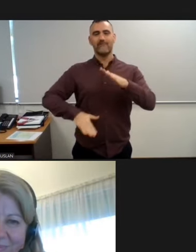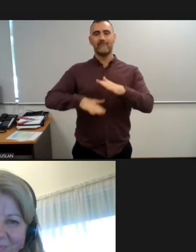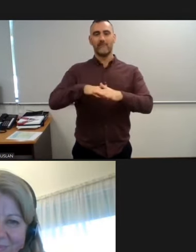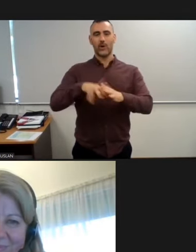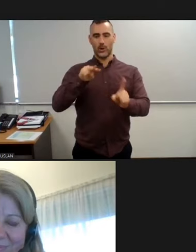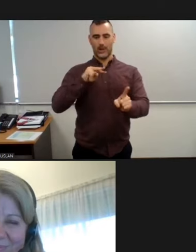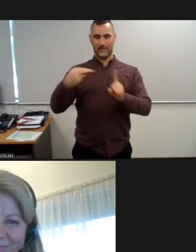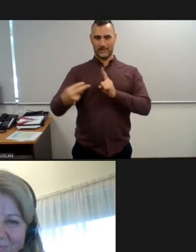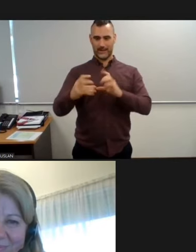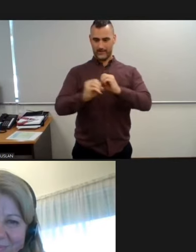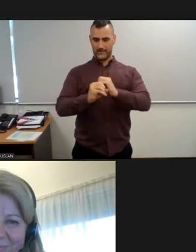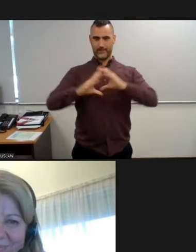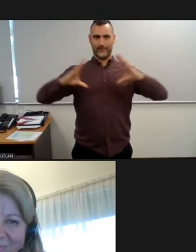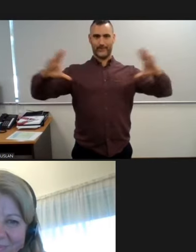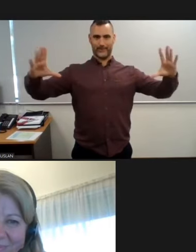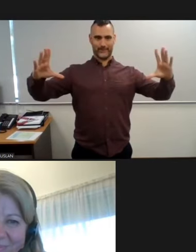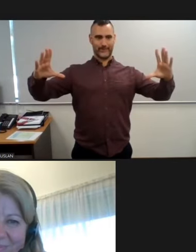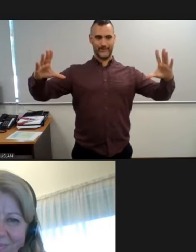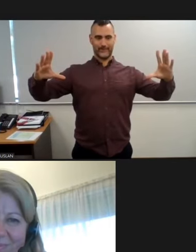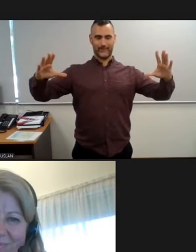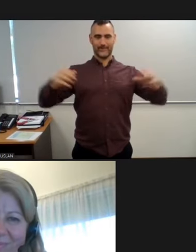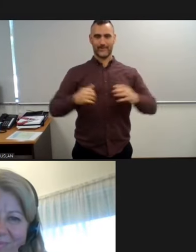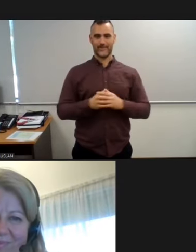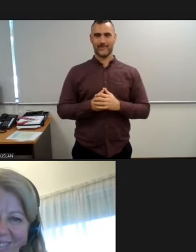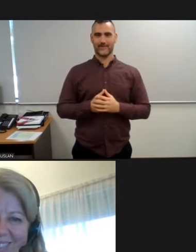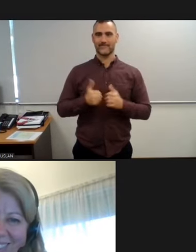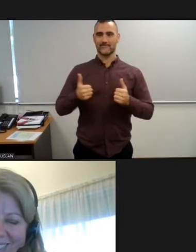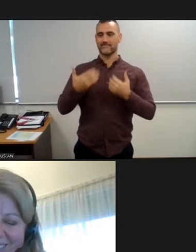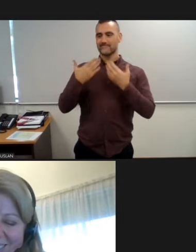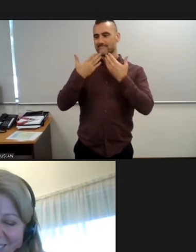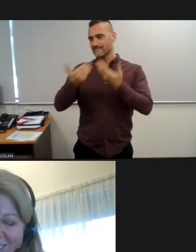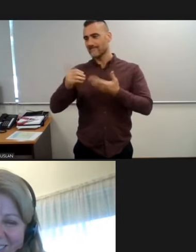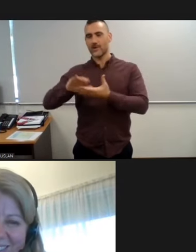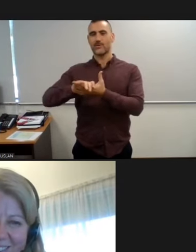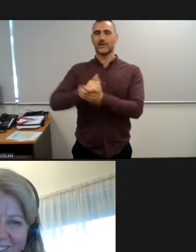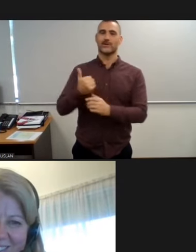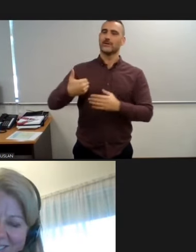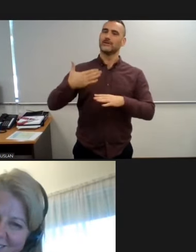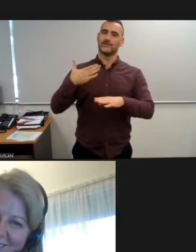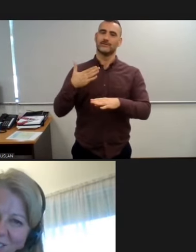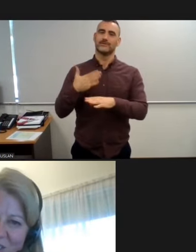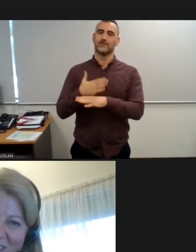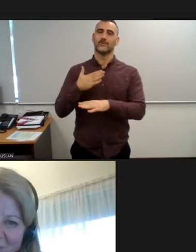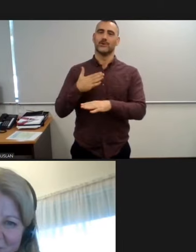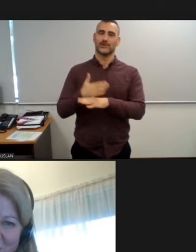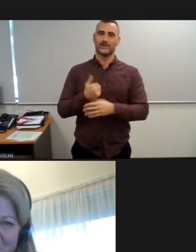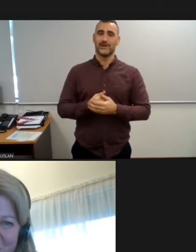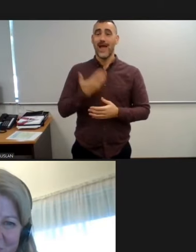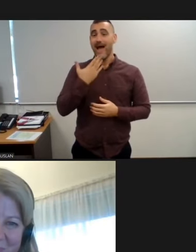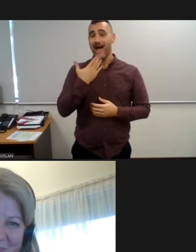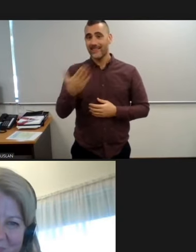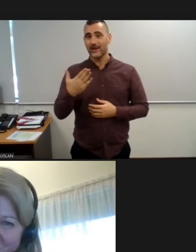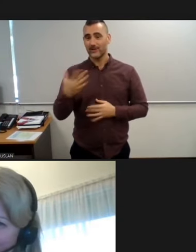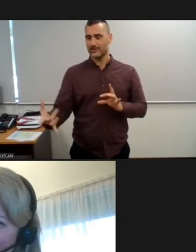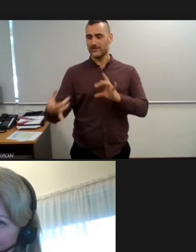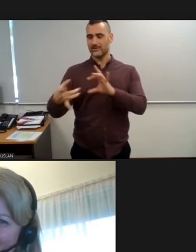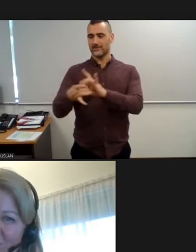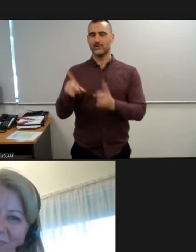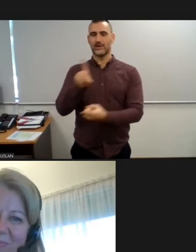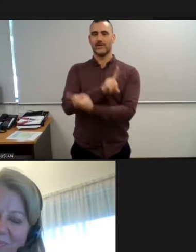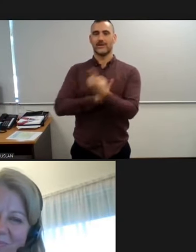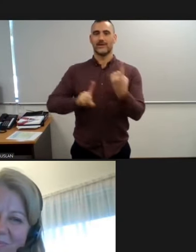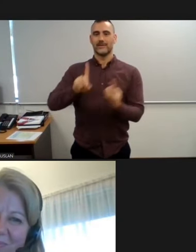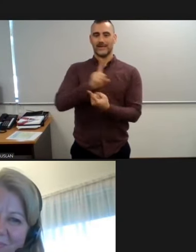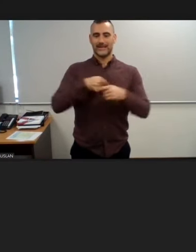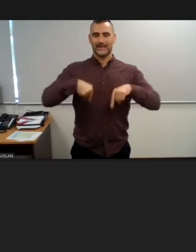everyone is able to bring. So I just really want to acknowledge that too, and to a very sincere thank you. And thank you for being here with us today as well. I know, as